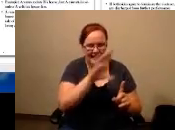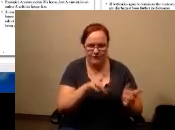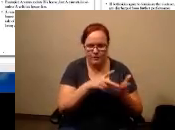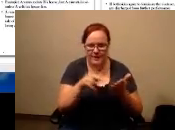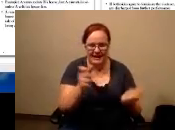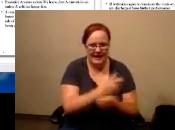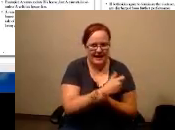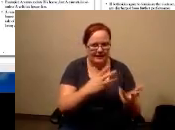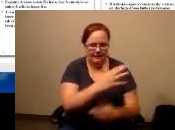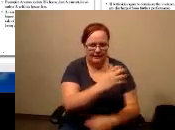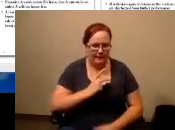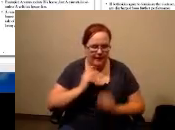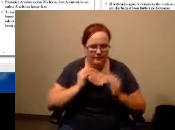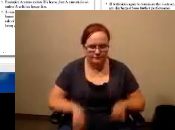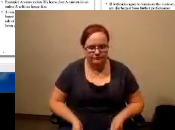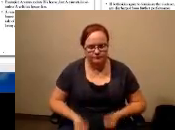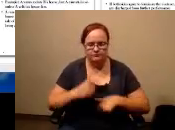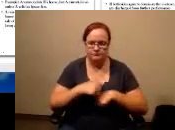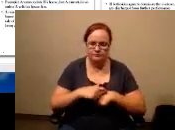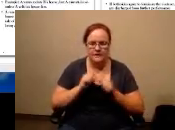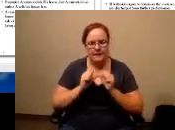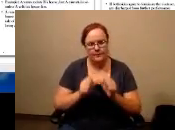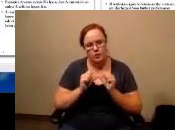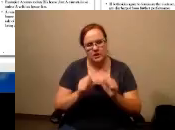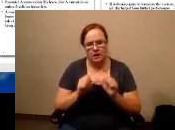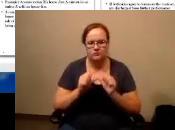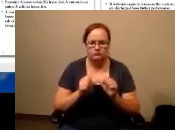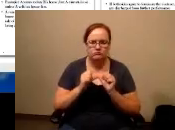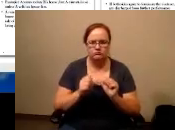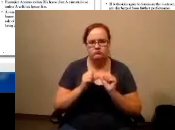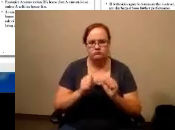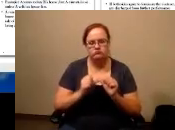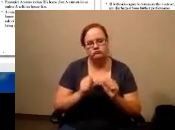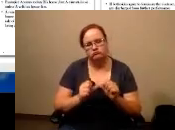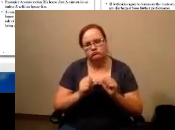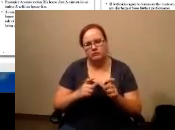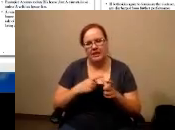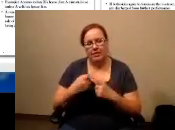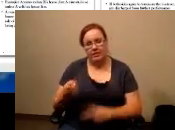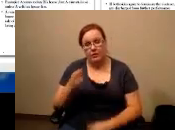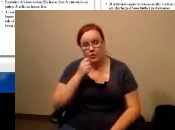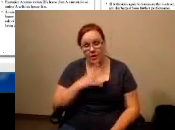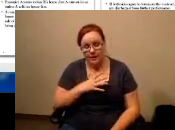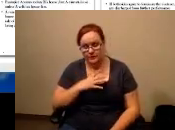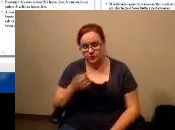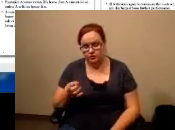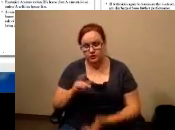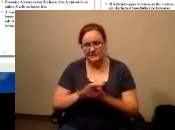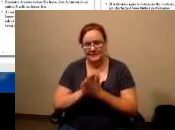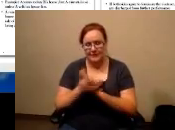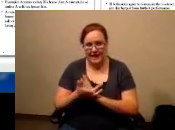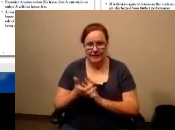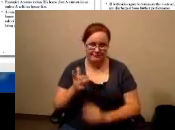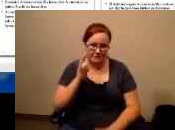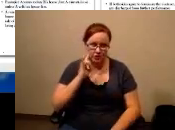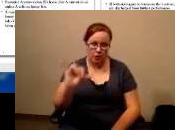of it back. Time goes on, and then the woman became terminally